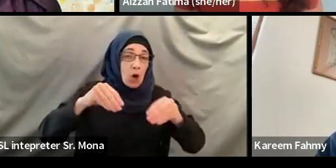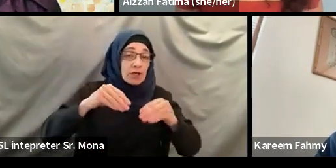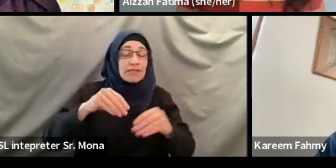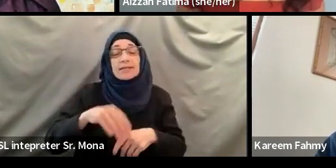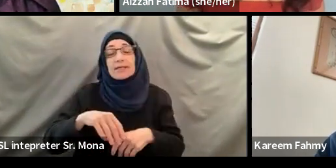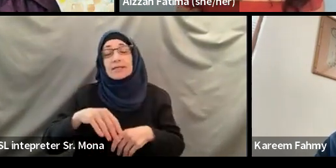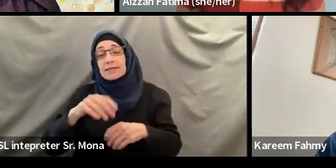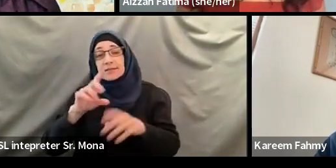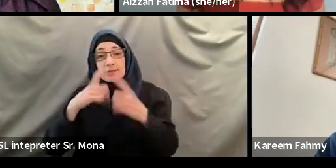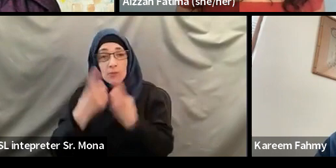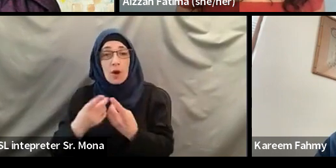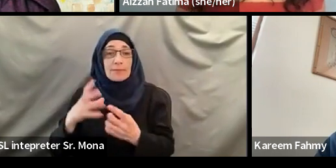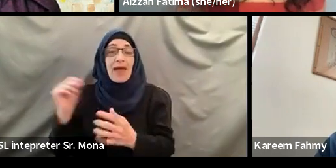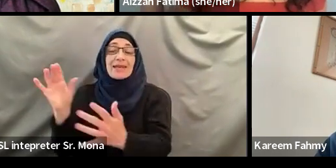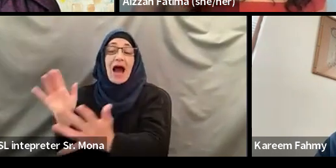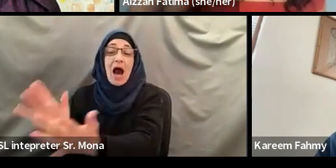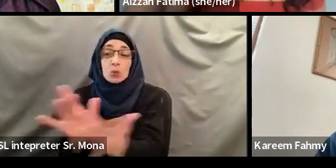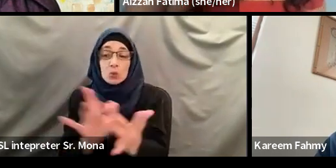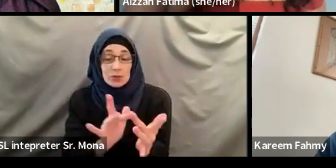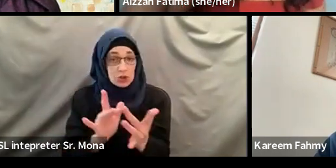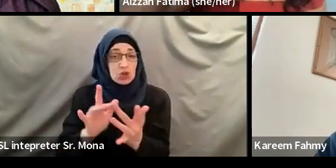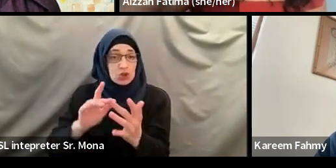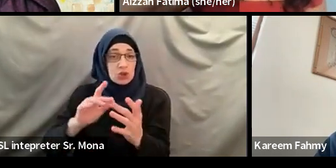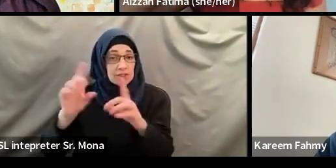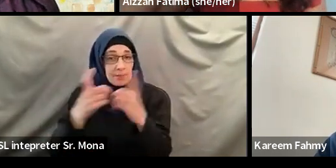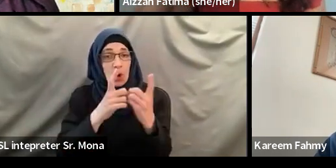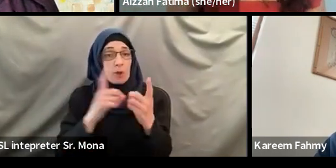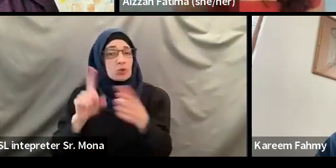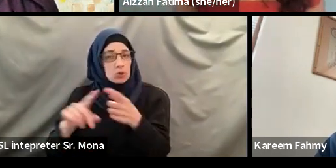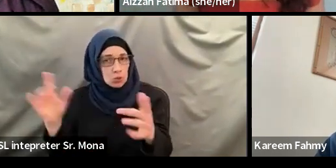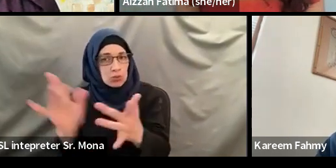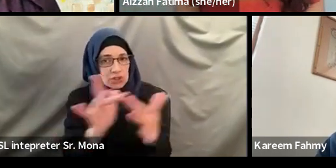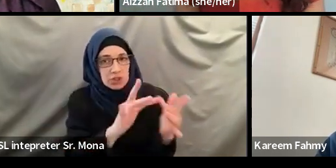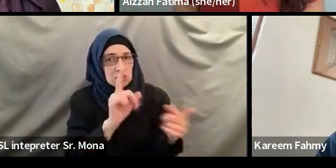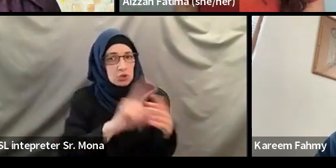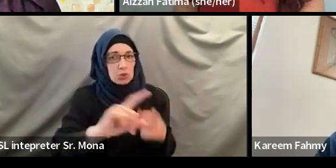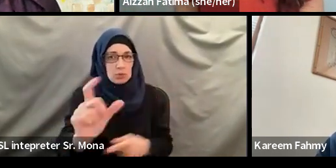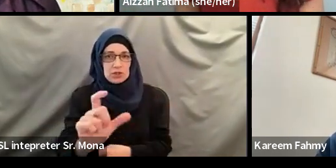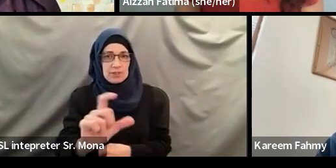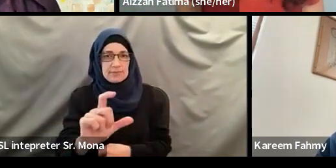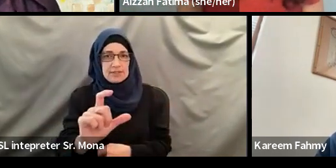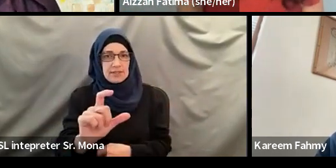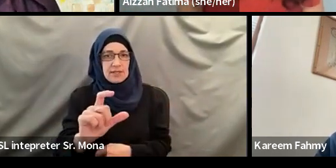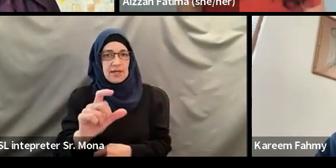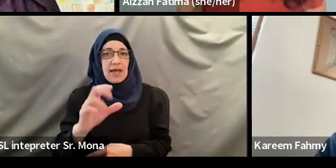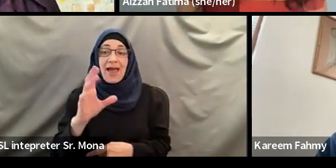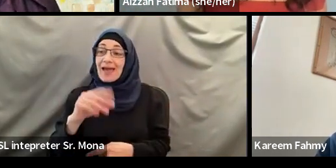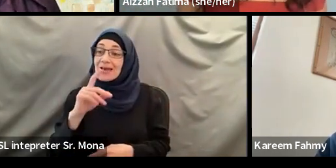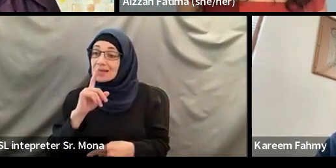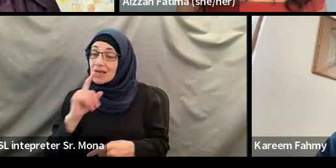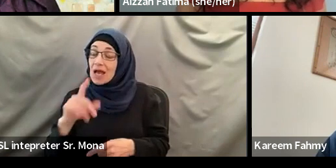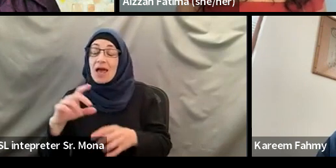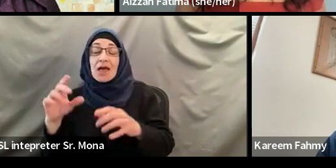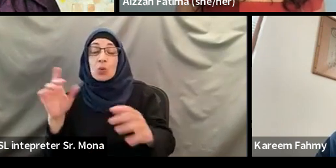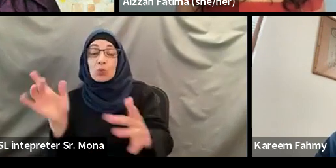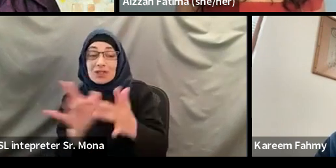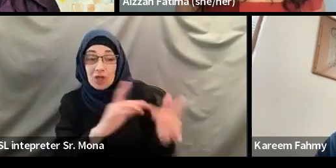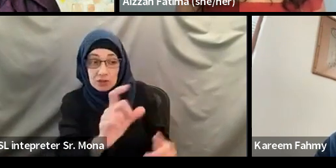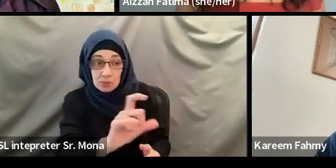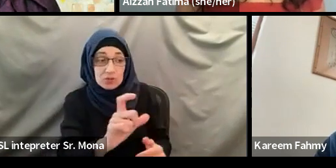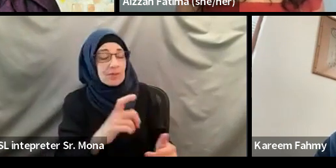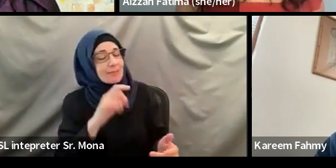to reach out to Muslims, right? And again, reaching out to Muslims, not always the kind of Muslims you like,